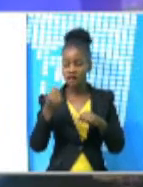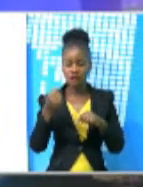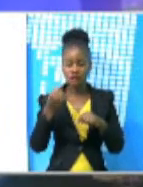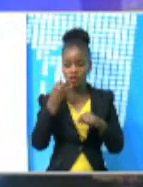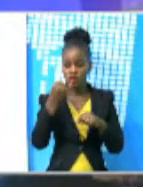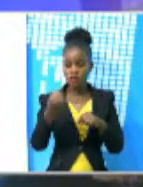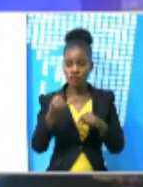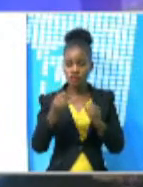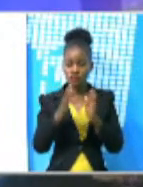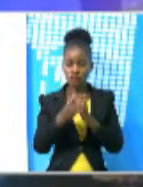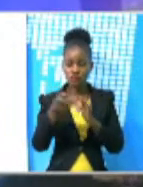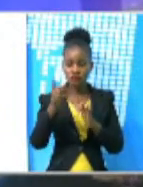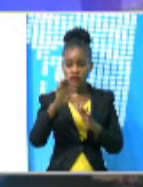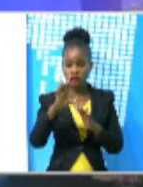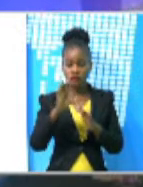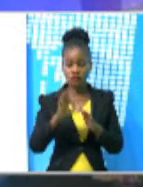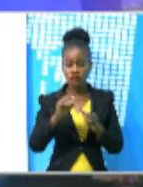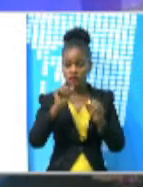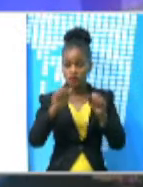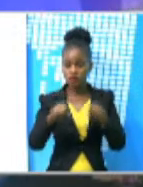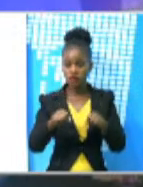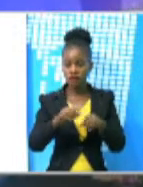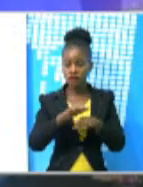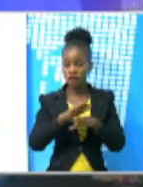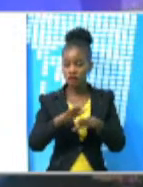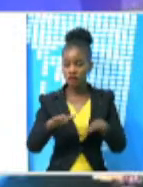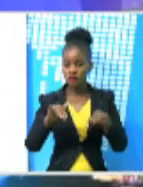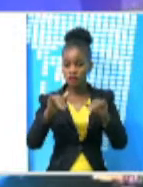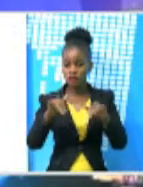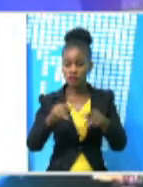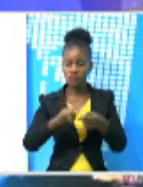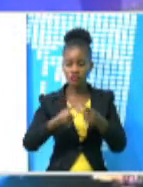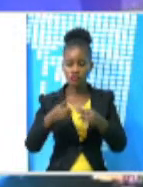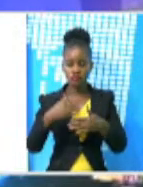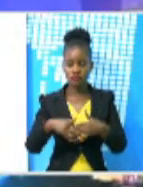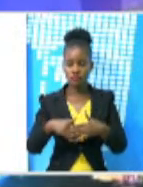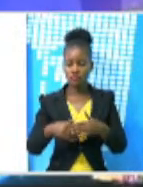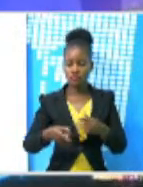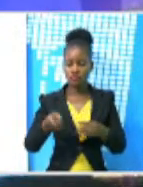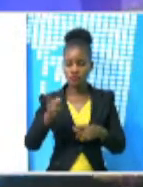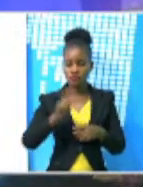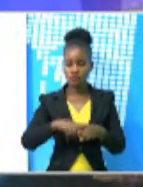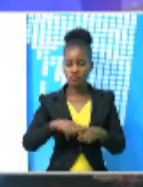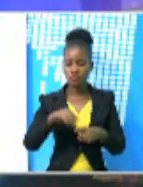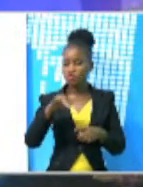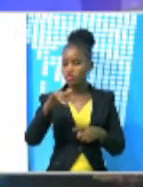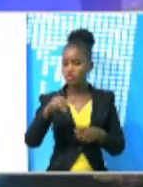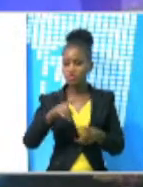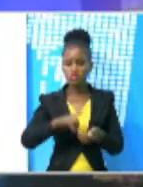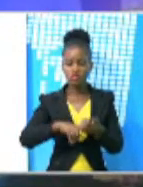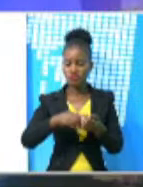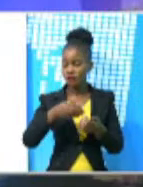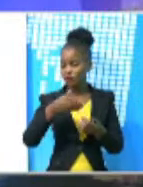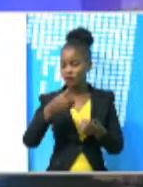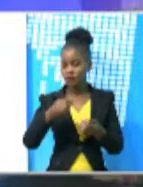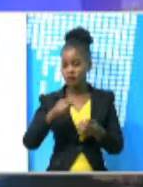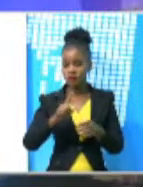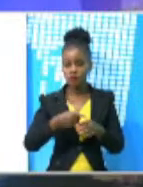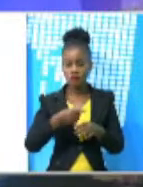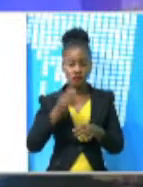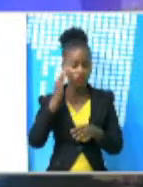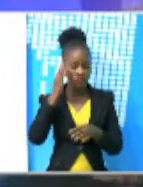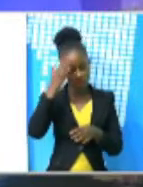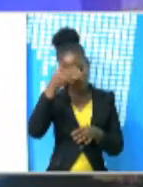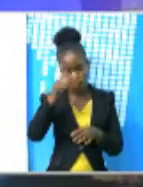practices. And of course, something to do with Farm to Table Limited and its partners, including Delphi, Singeta, then the